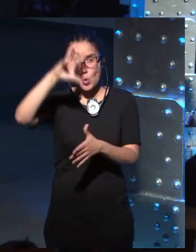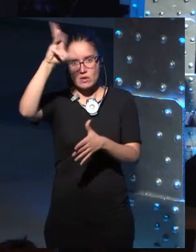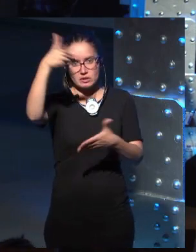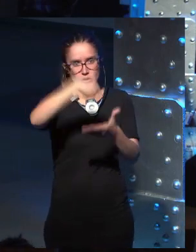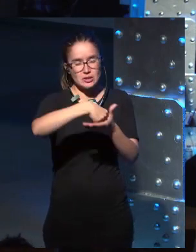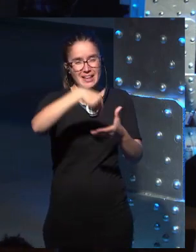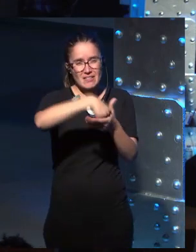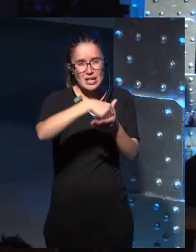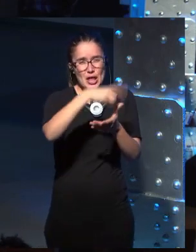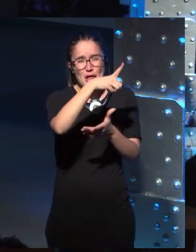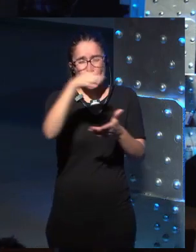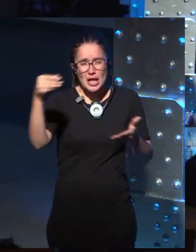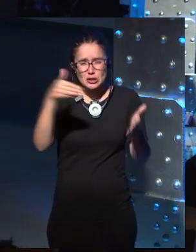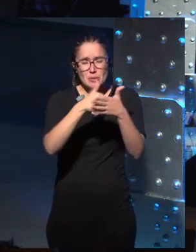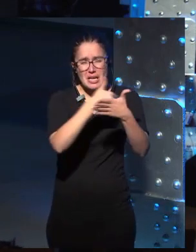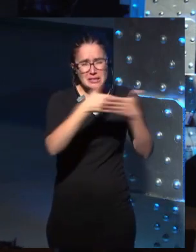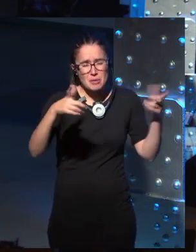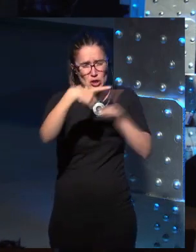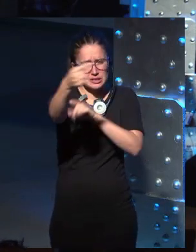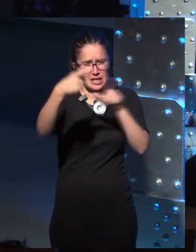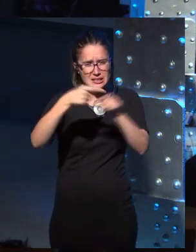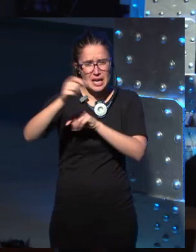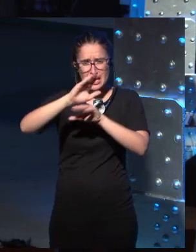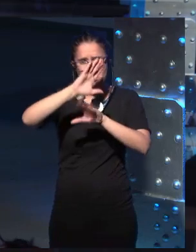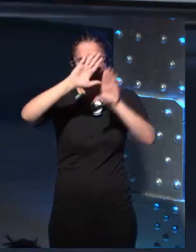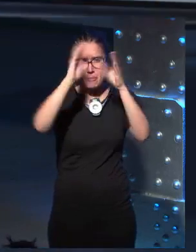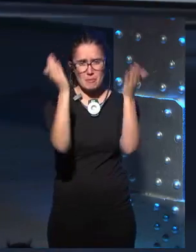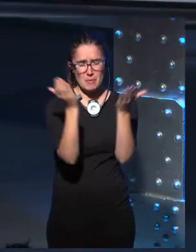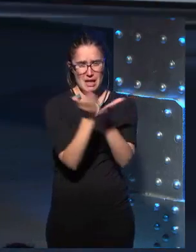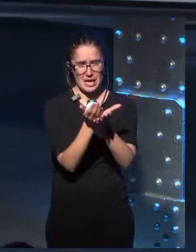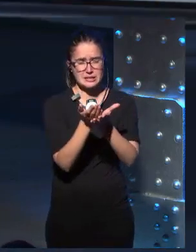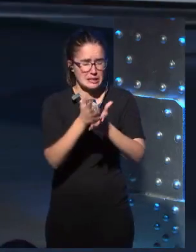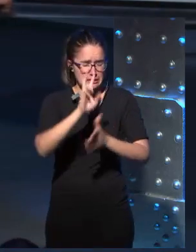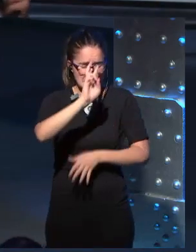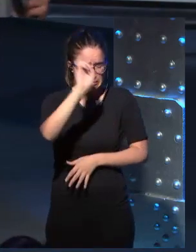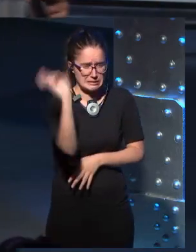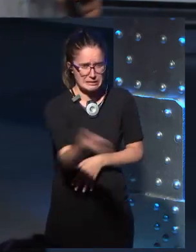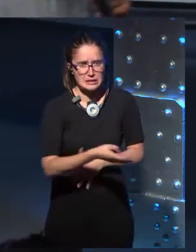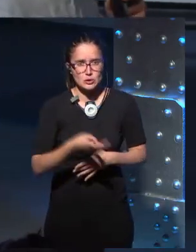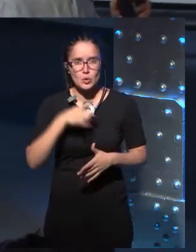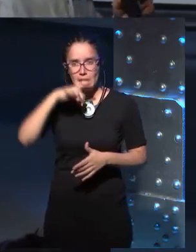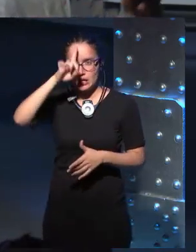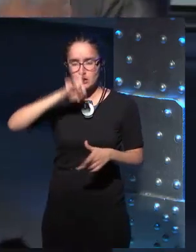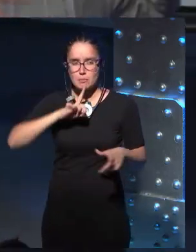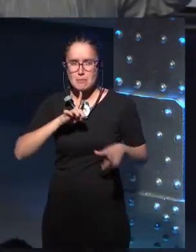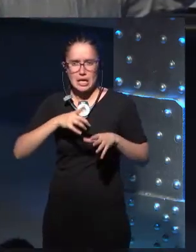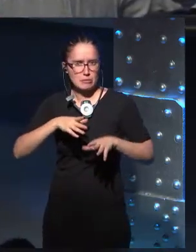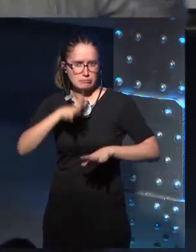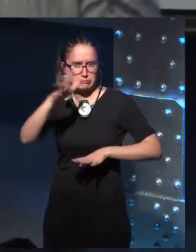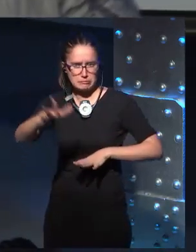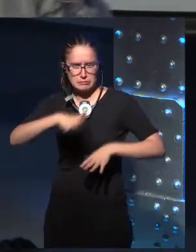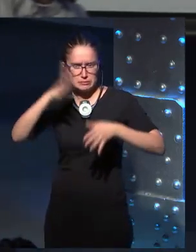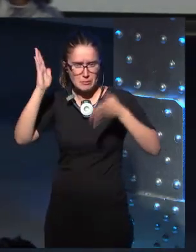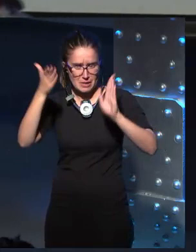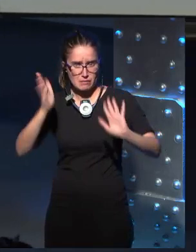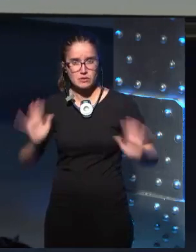with many planets around each star. Picture all that in your mind, if you can. Then imagine that